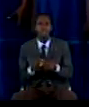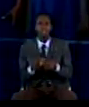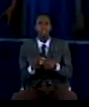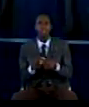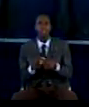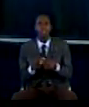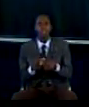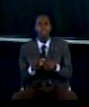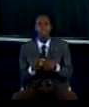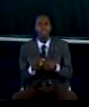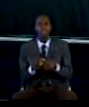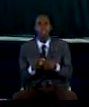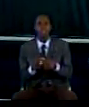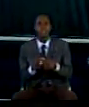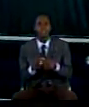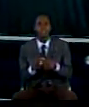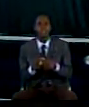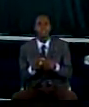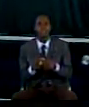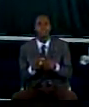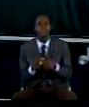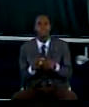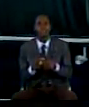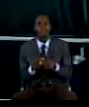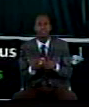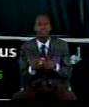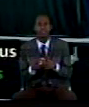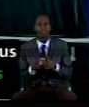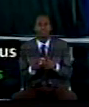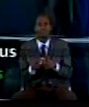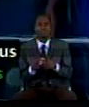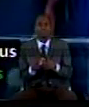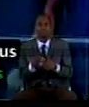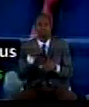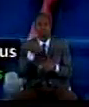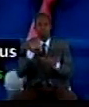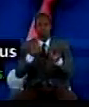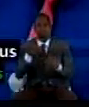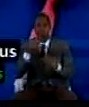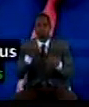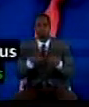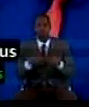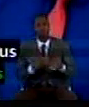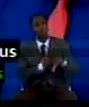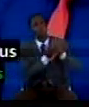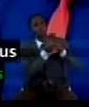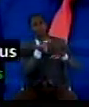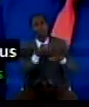So you can say to the